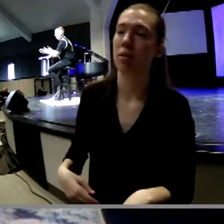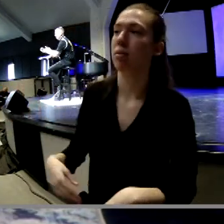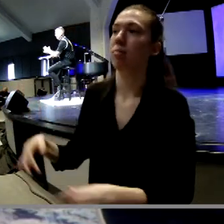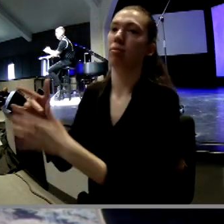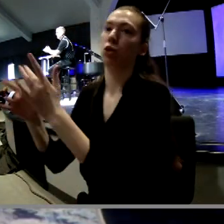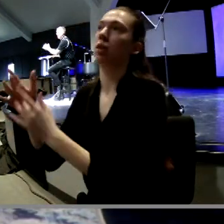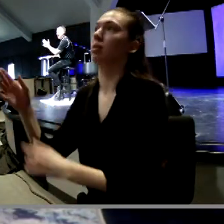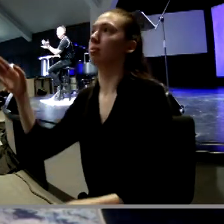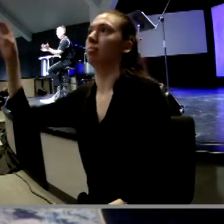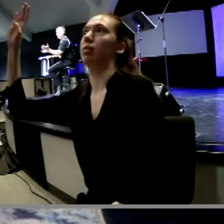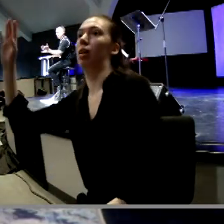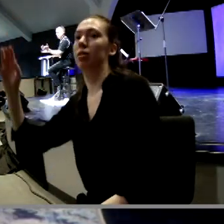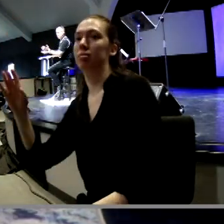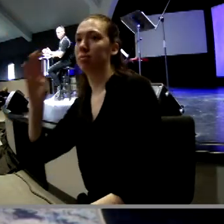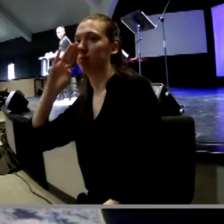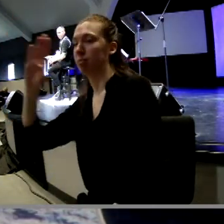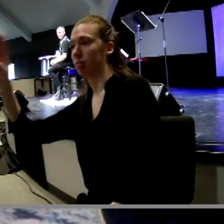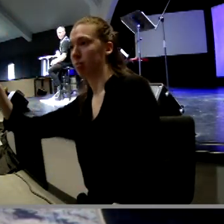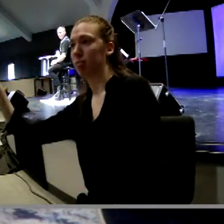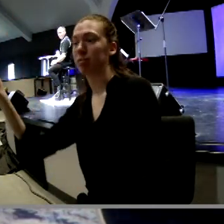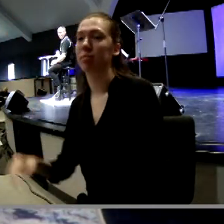is what? The high priest.